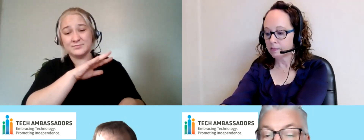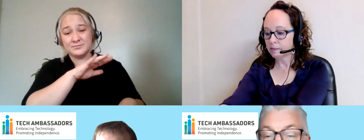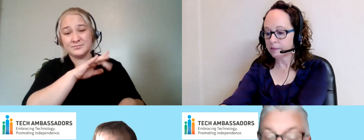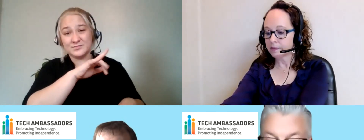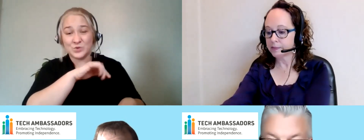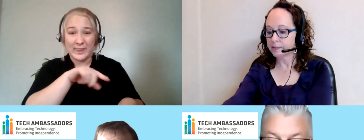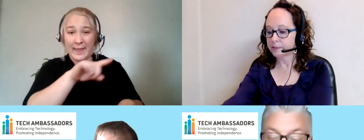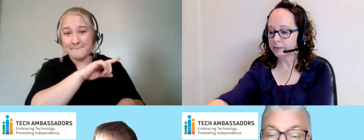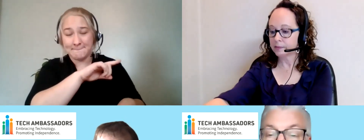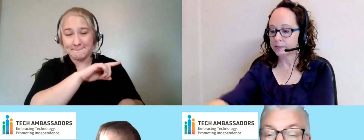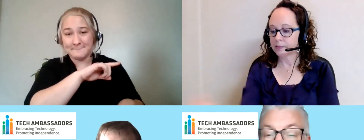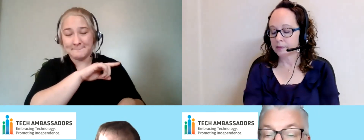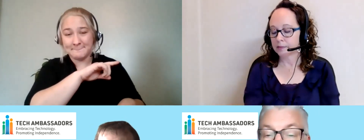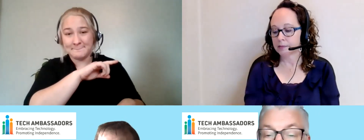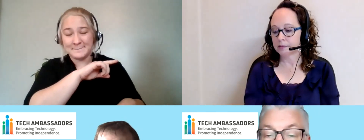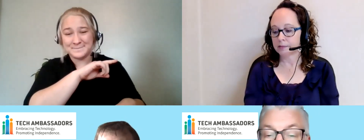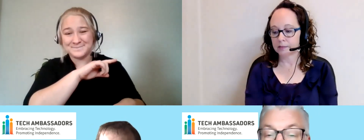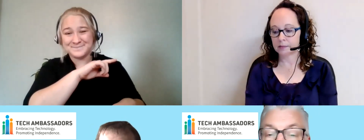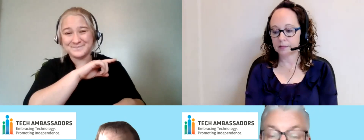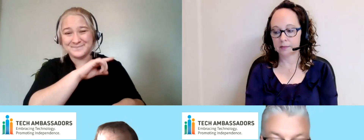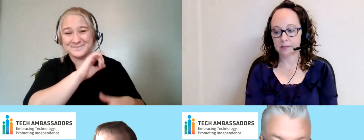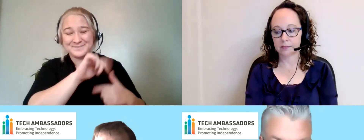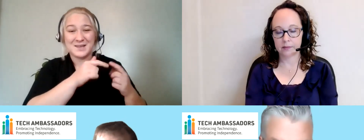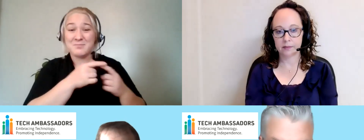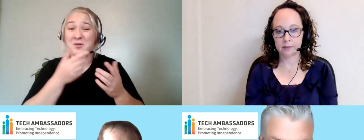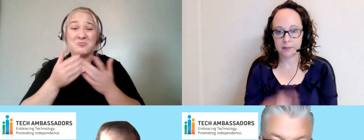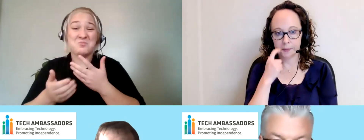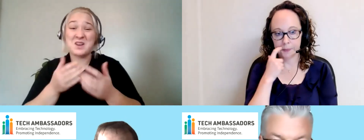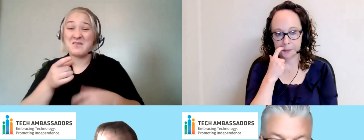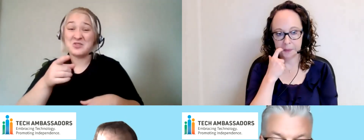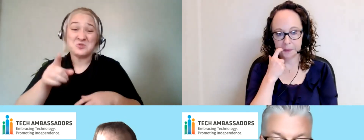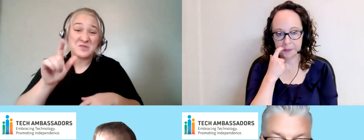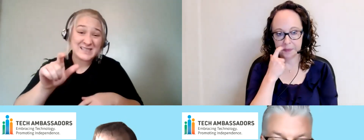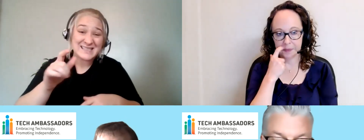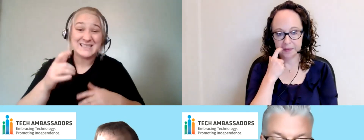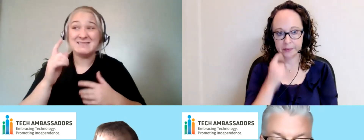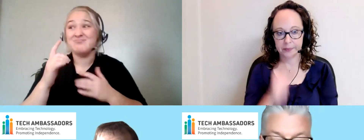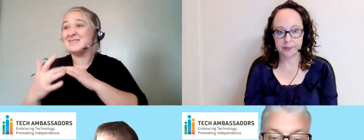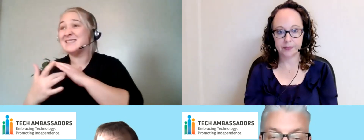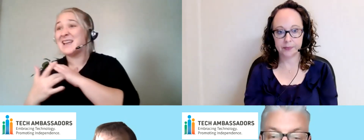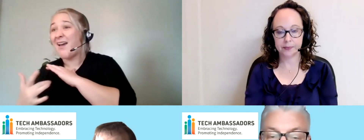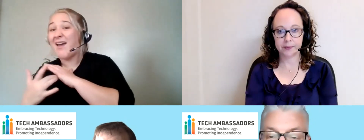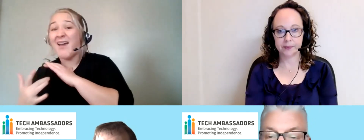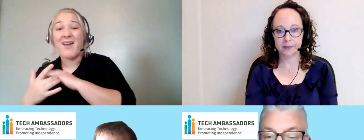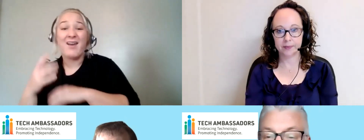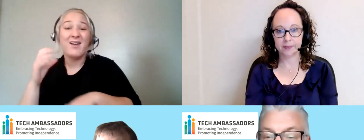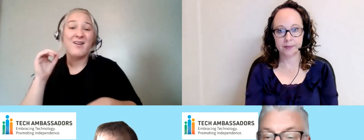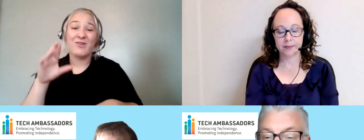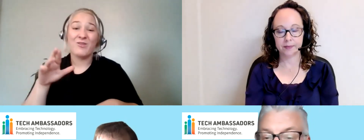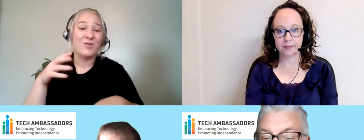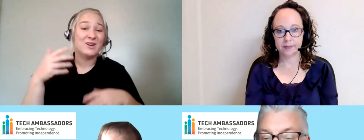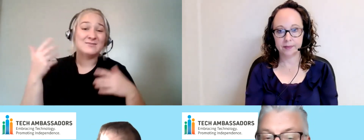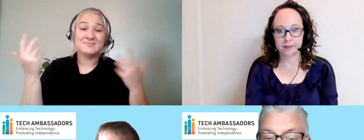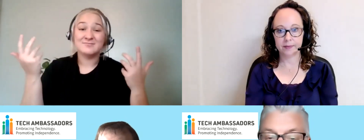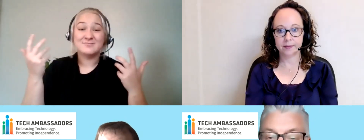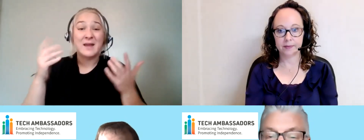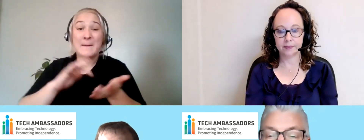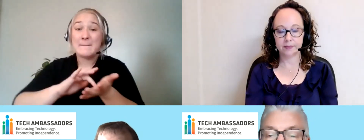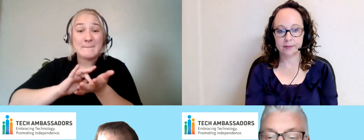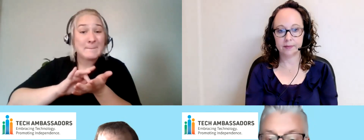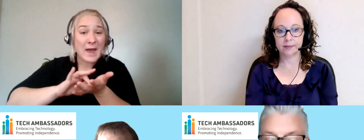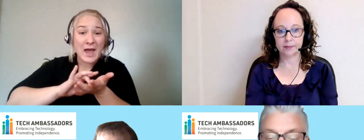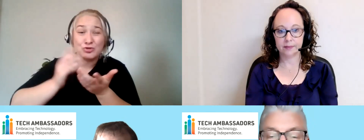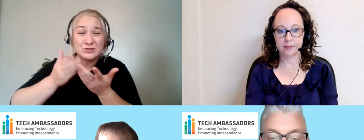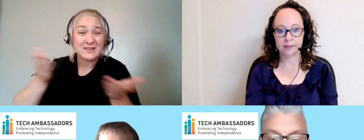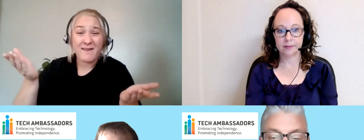them about anything that you need technology wise or like medical